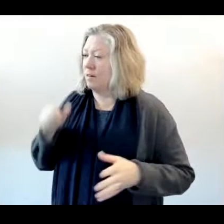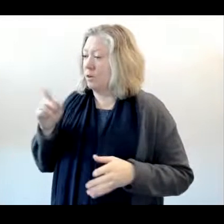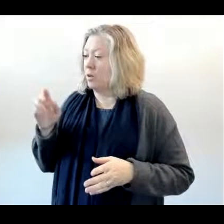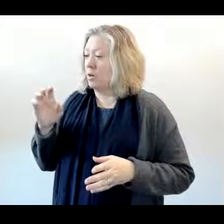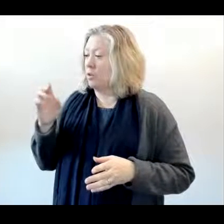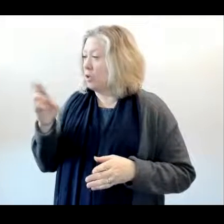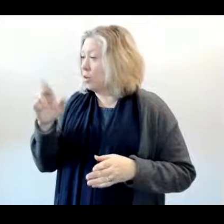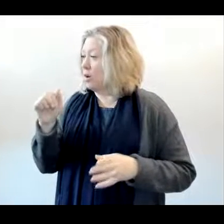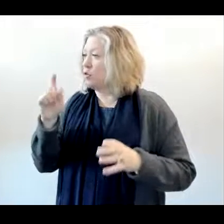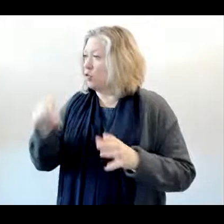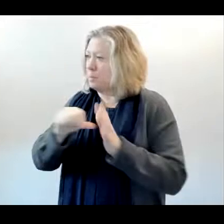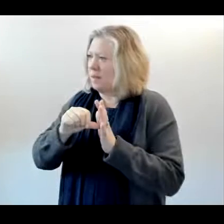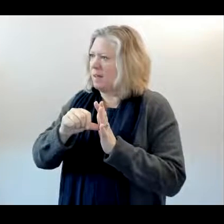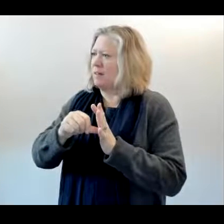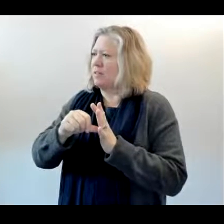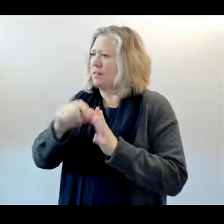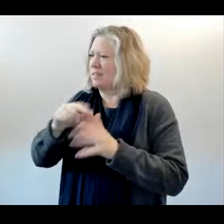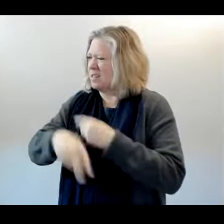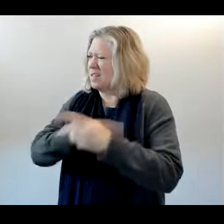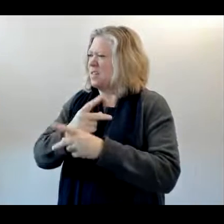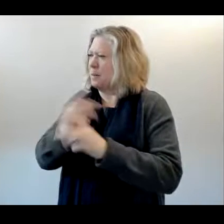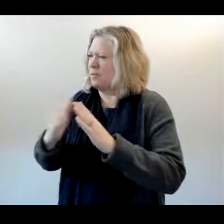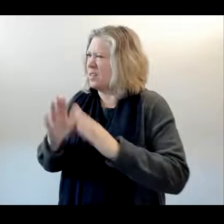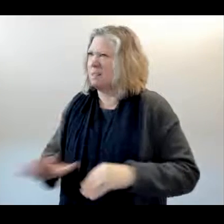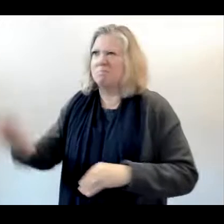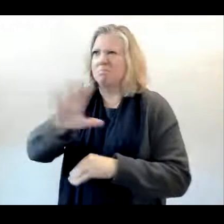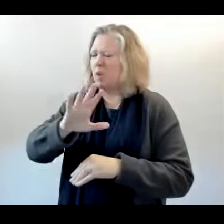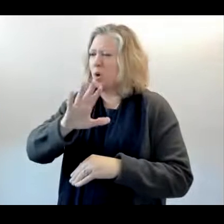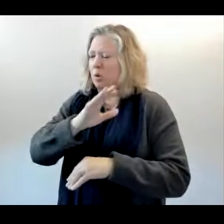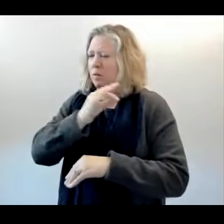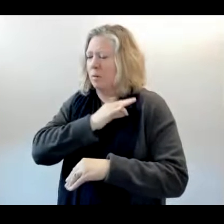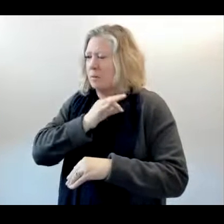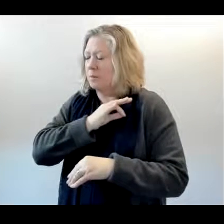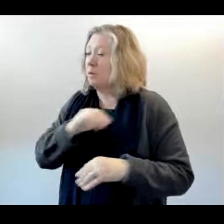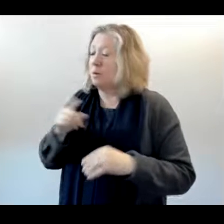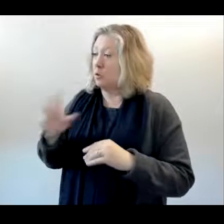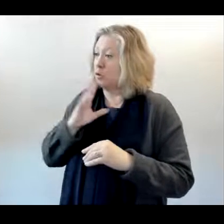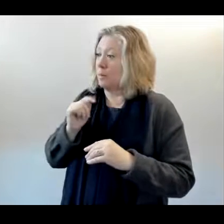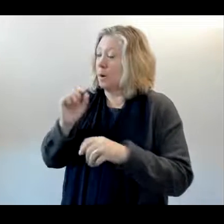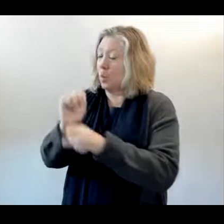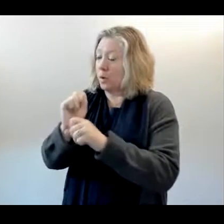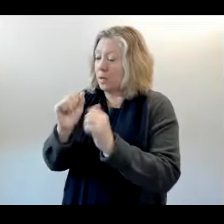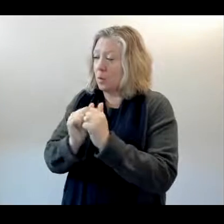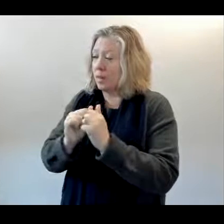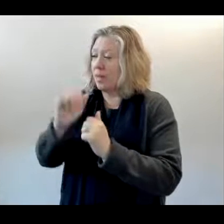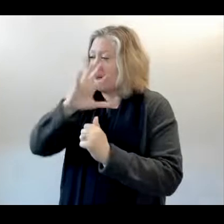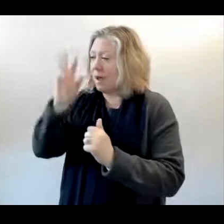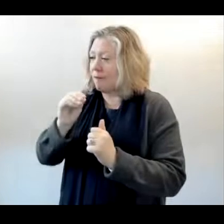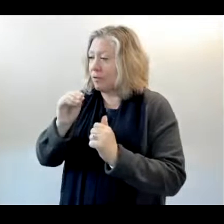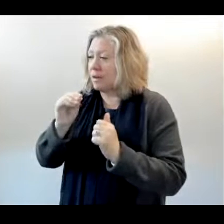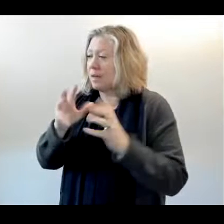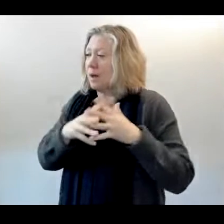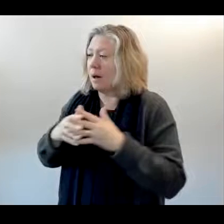be highlighting and continuing to do all over the city. I mean, you're talking about working with an African-American owned company